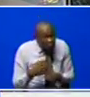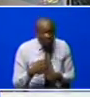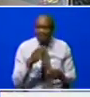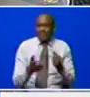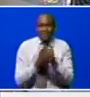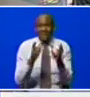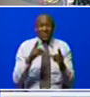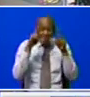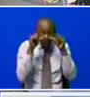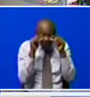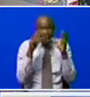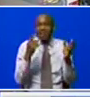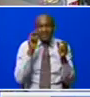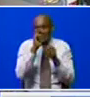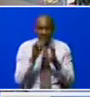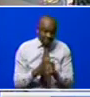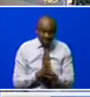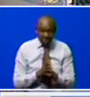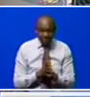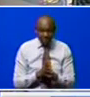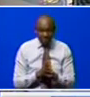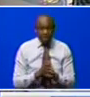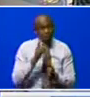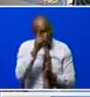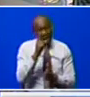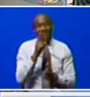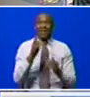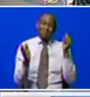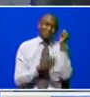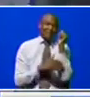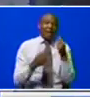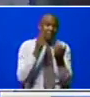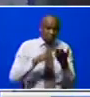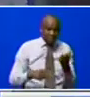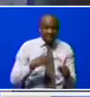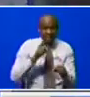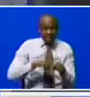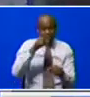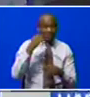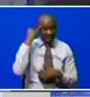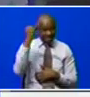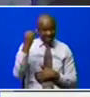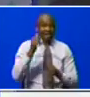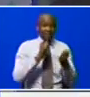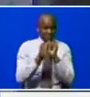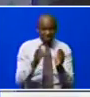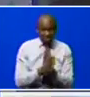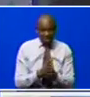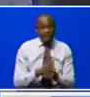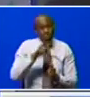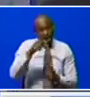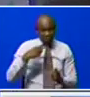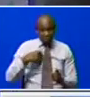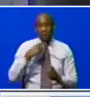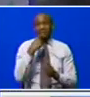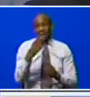heads, results, we are not seeing it. Because what do you one think? Of the misfortunes with running an ideological race is that you have to find people